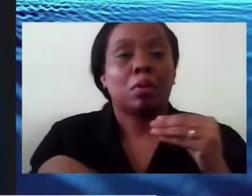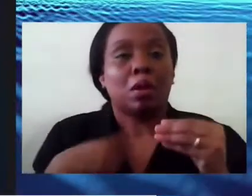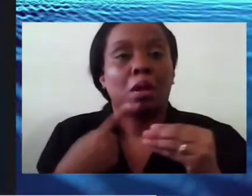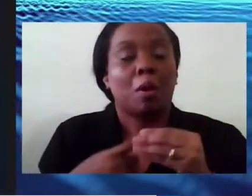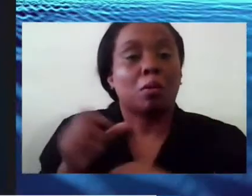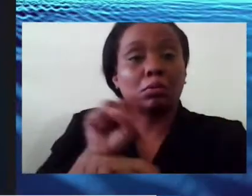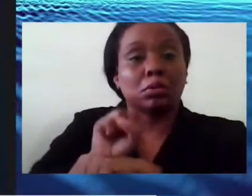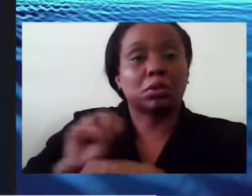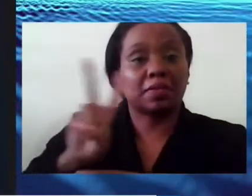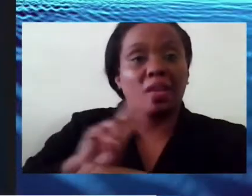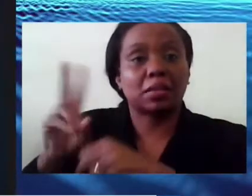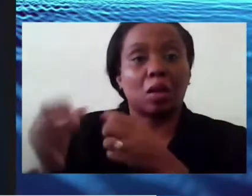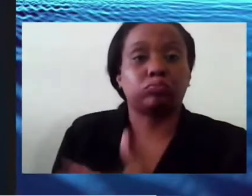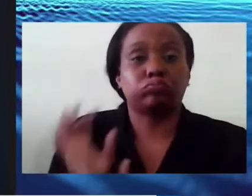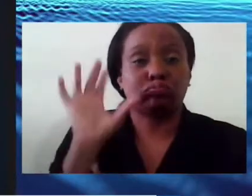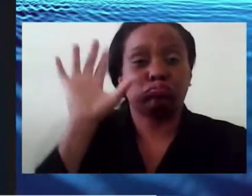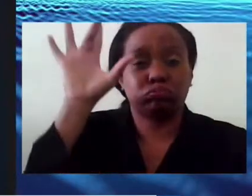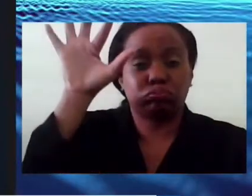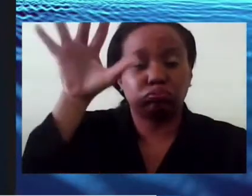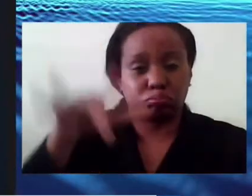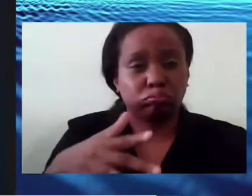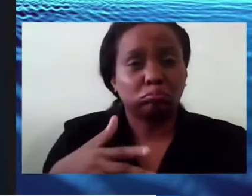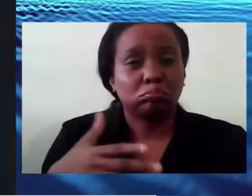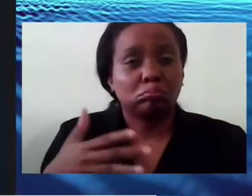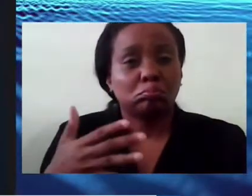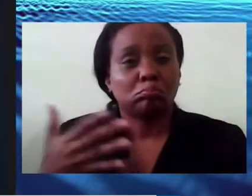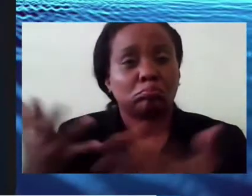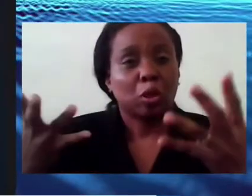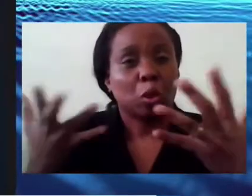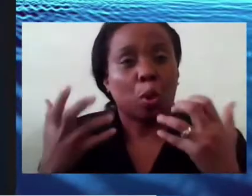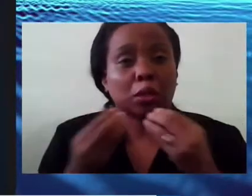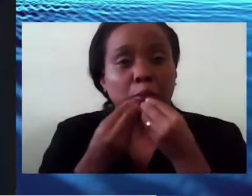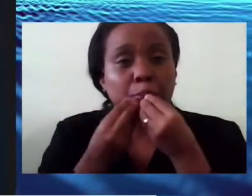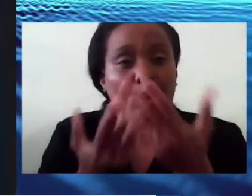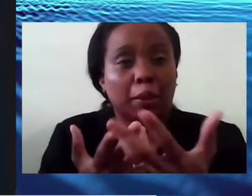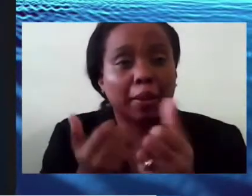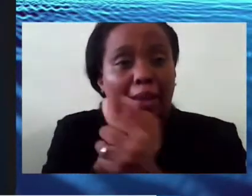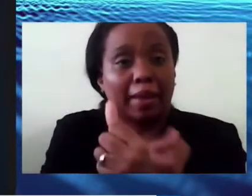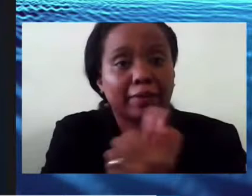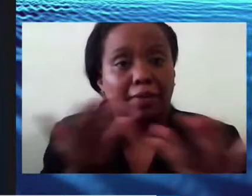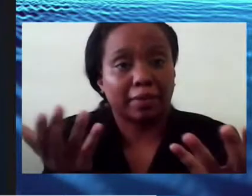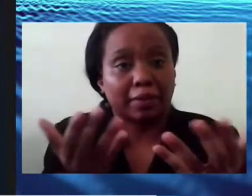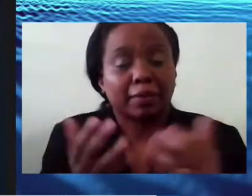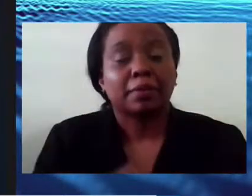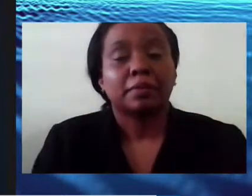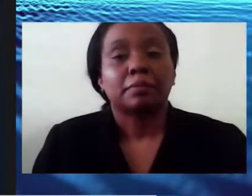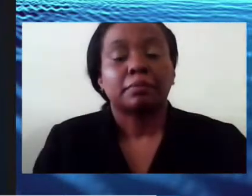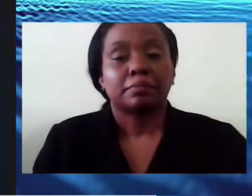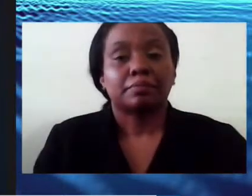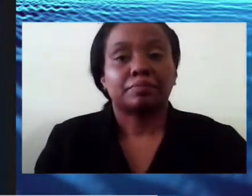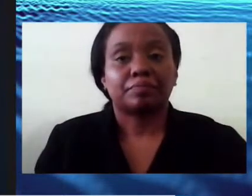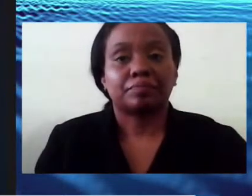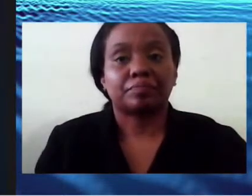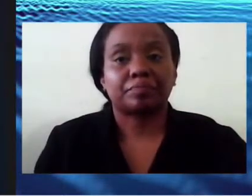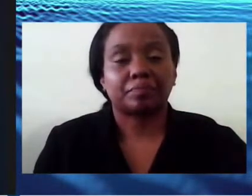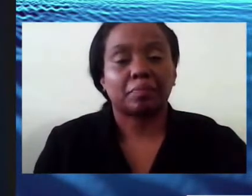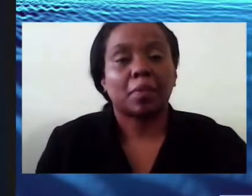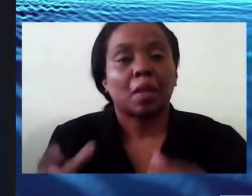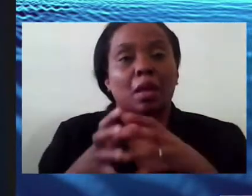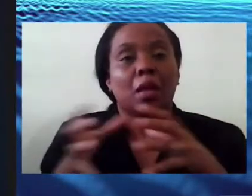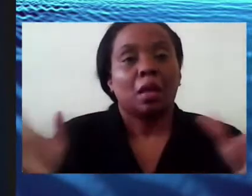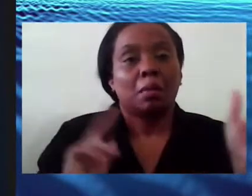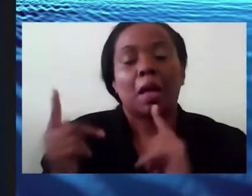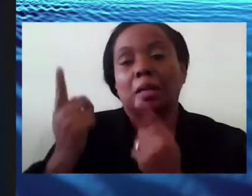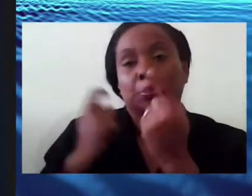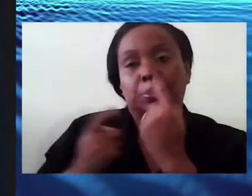St. Vincent of the La Soufriere volcano. And we're trying to cover all of our bases. We've gotten a number of questions, and we keep